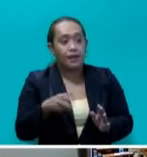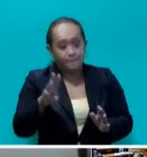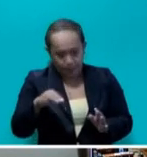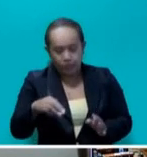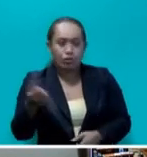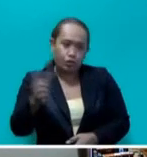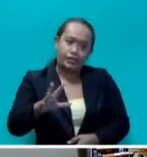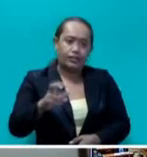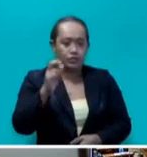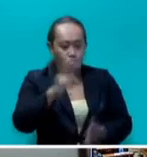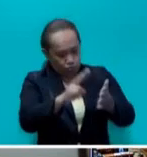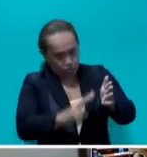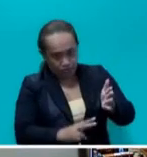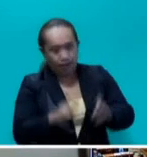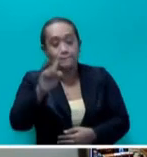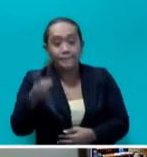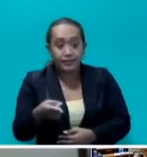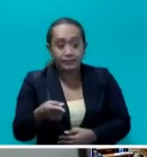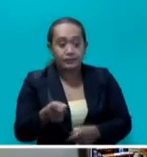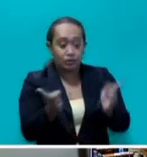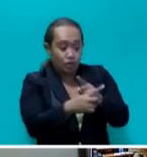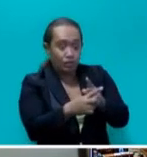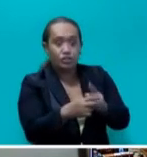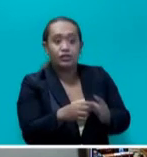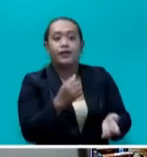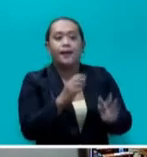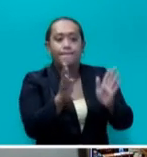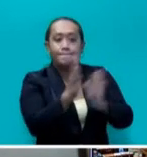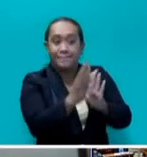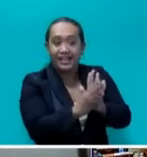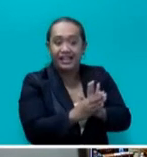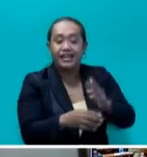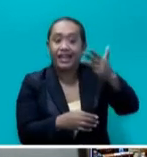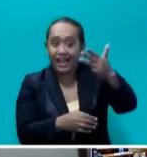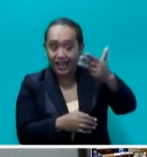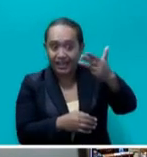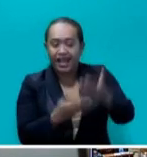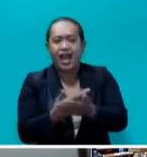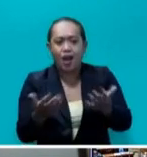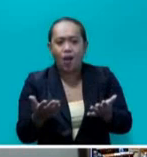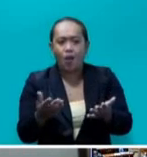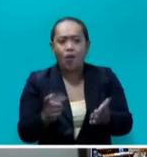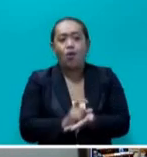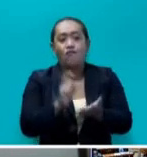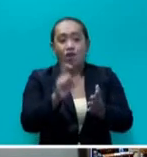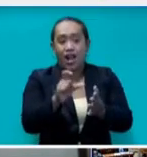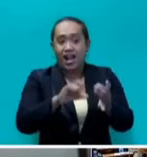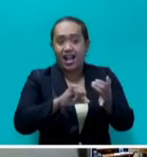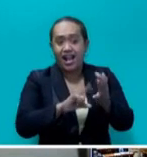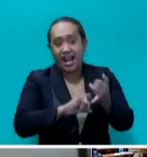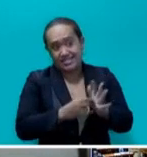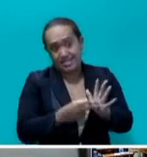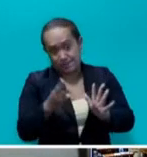opportunity to read those. The next amendment, Mr. Speaker, sir, is Bill number 9, which is the Customs Tariff Budget Amendment Bill 2021.